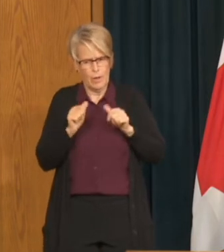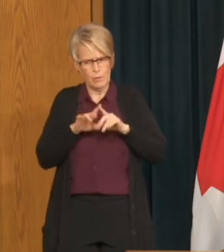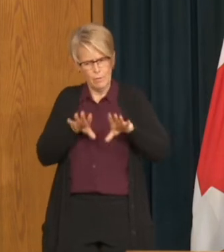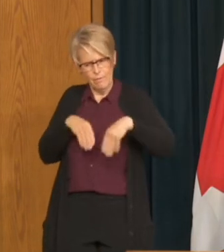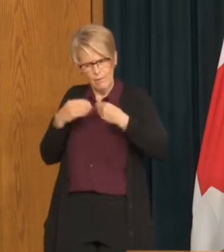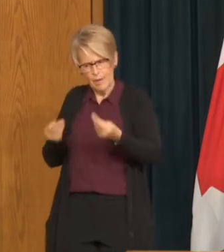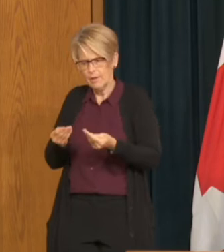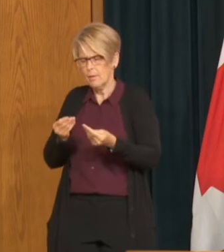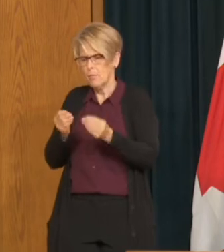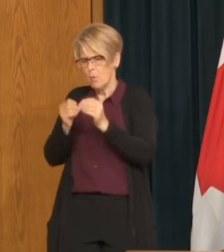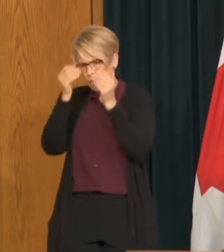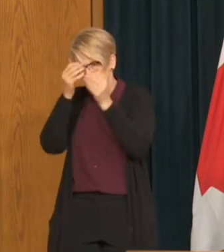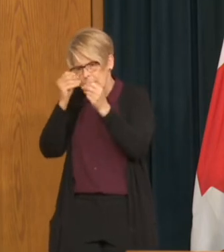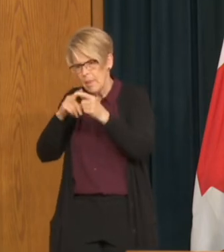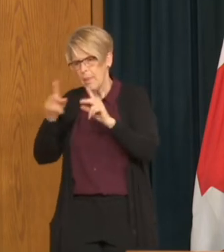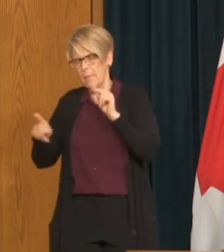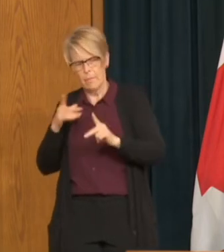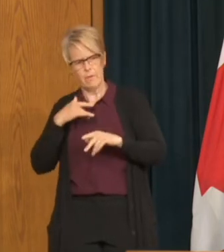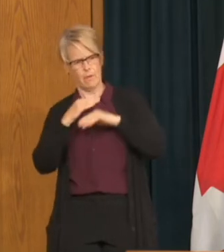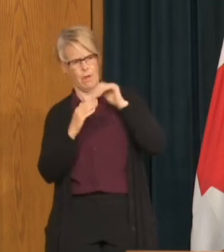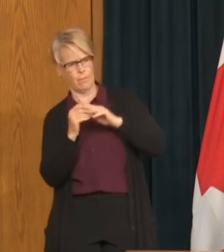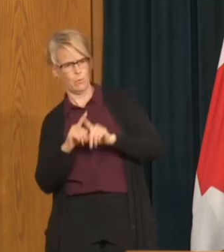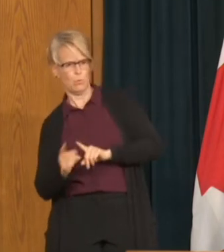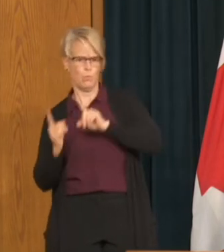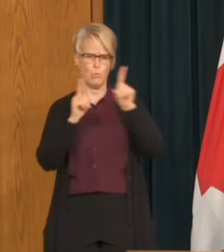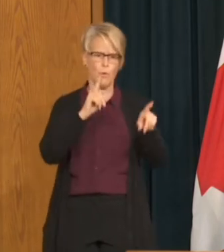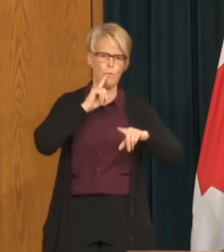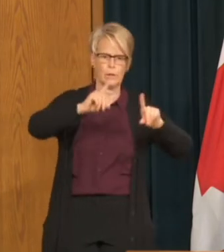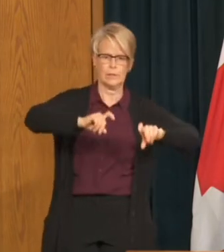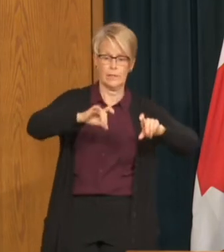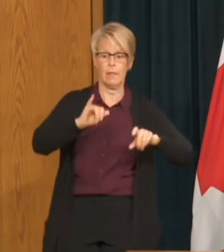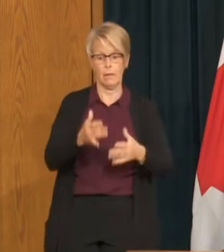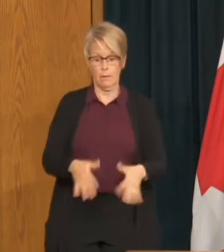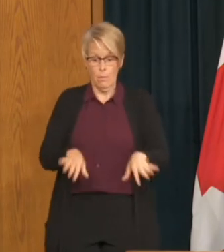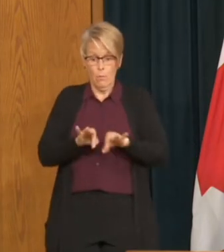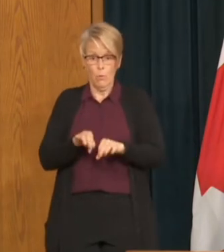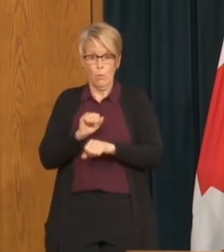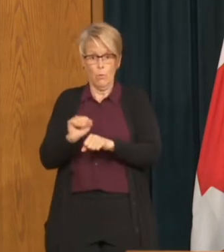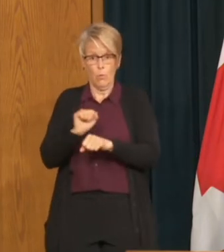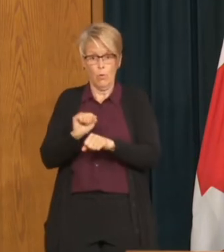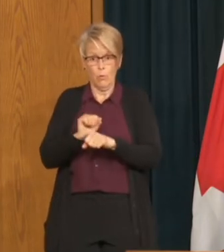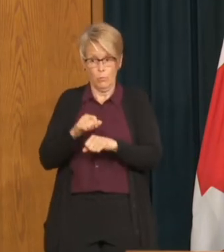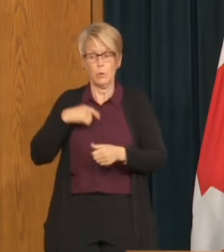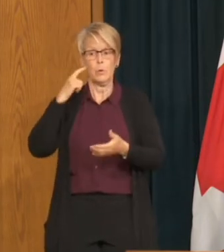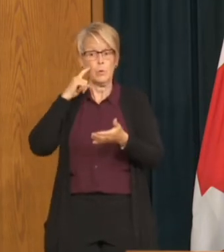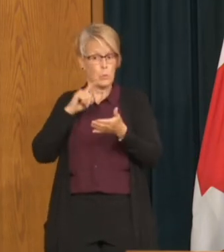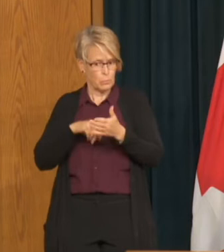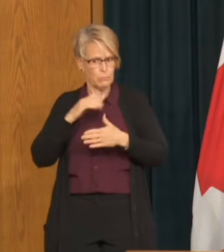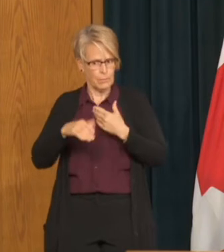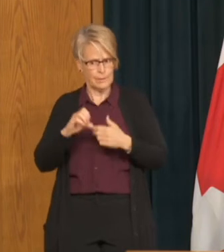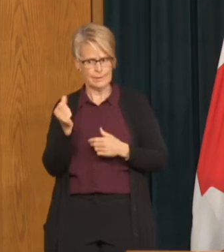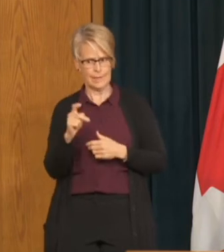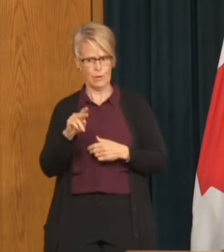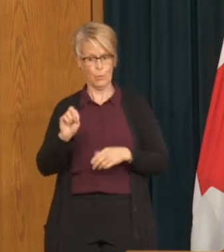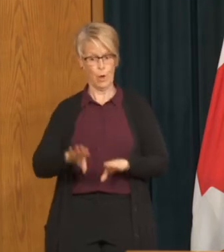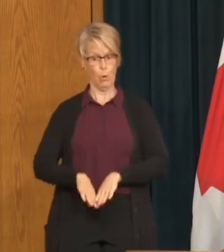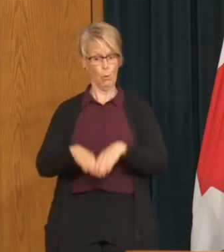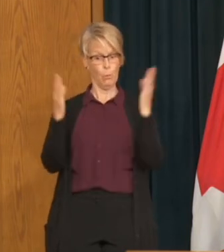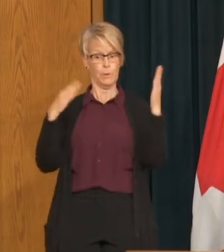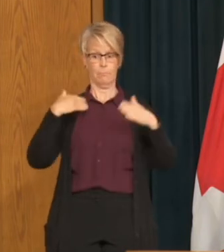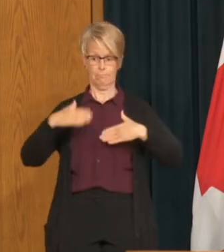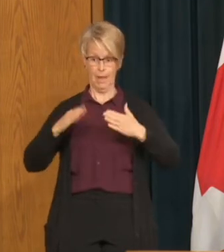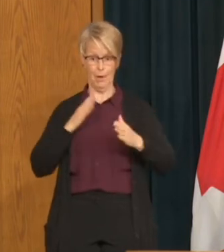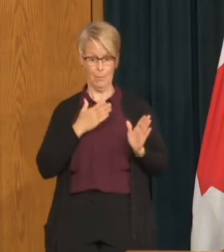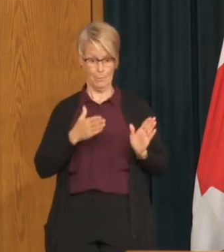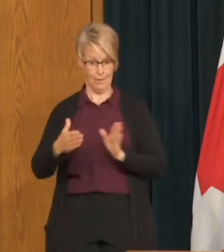pandemic over the months to come. This is critical work in light of the progress that we have seen with the Reopen Saskatchewan plan, as well as the